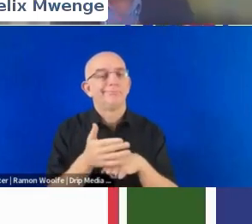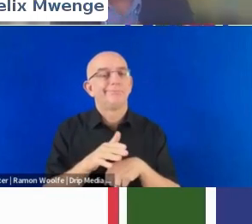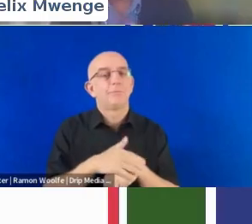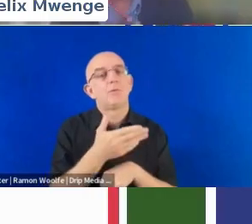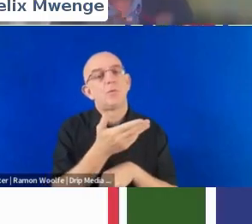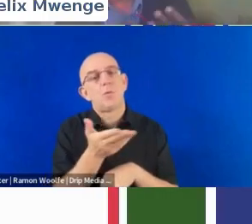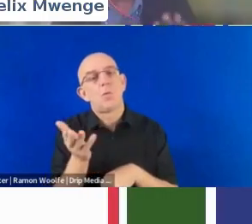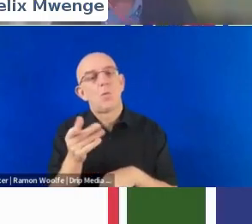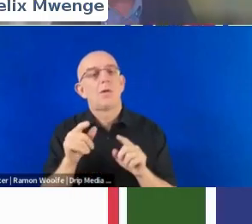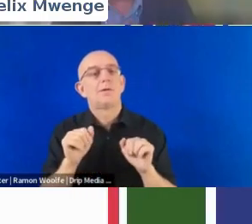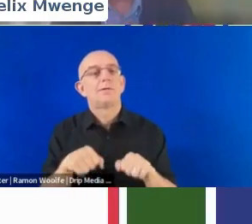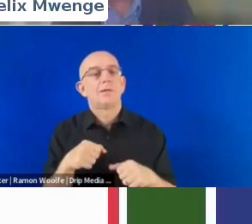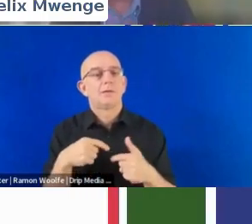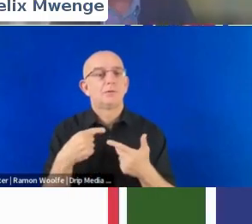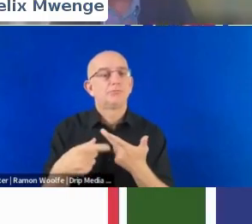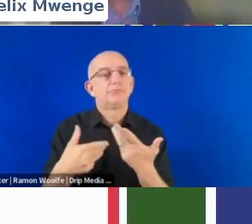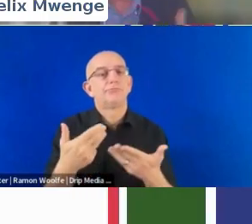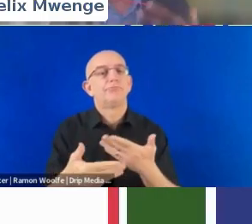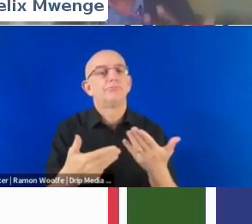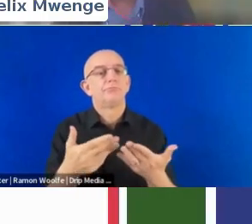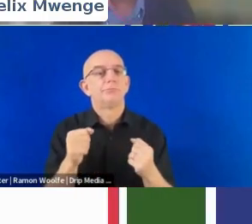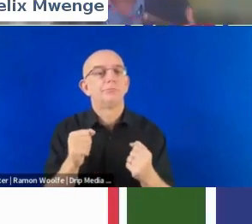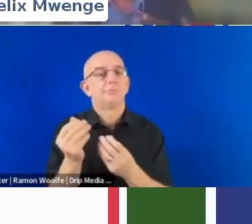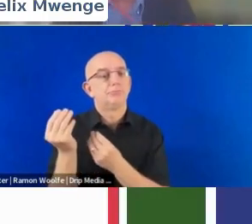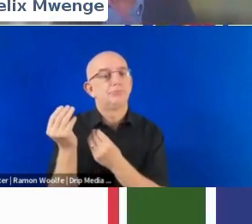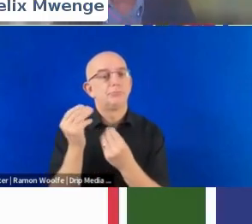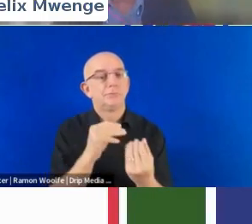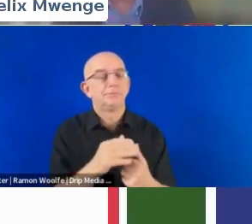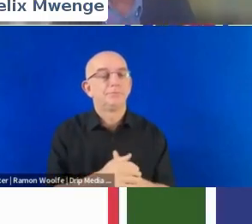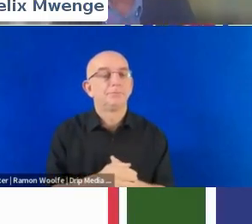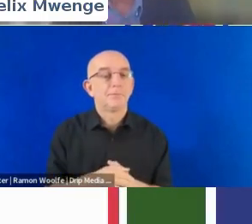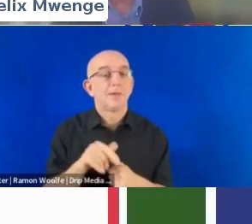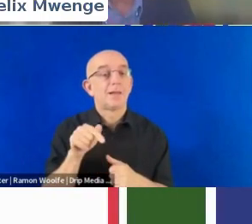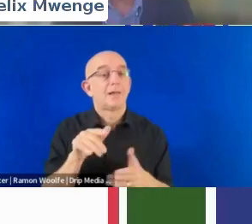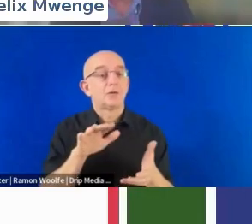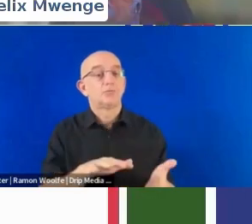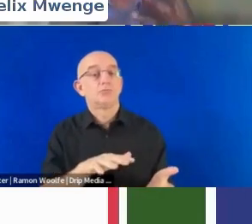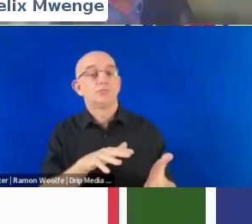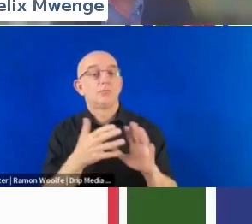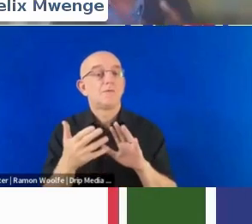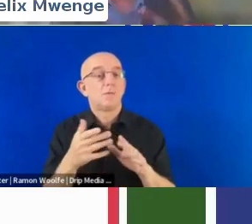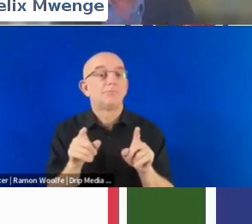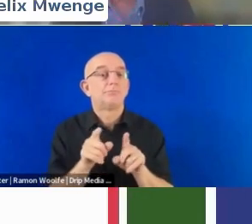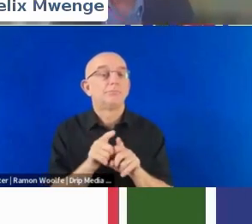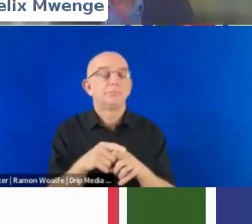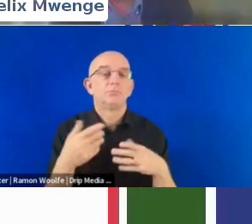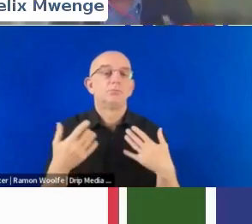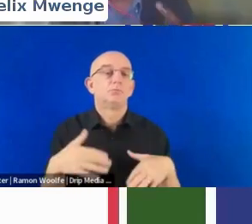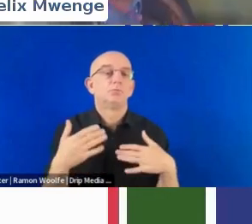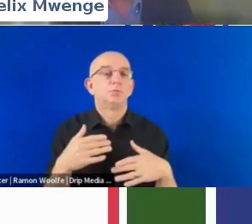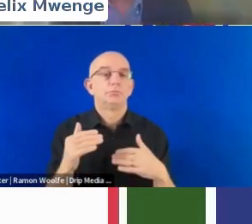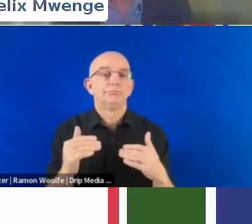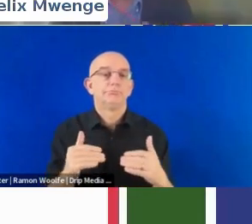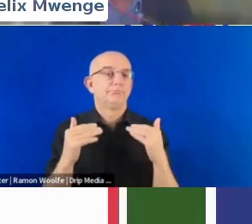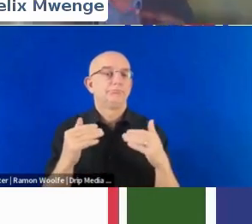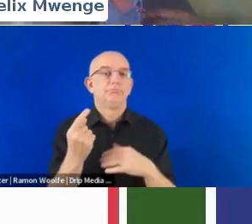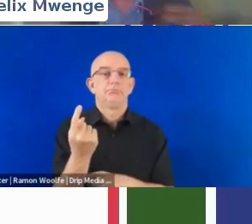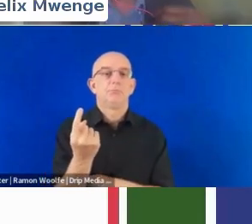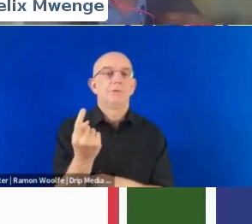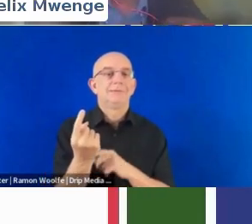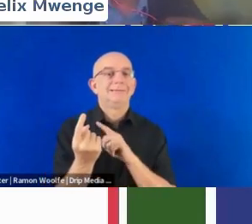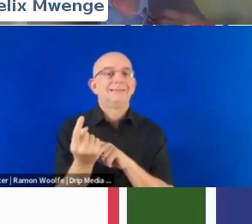unique, pedagogical approach focusing on leadership and transformation. So the focus of the trainings